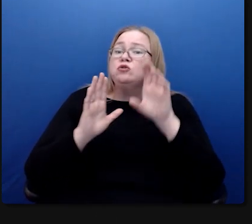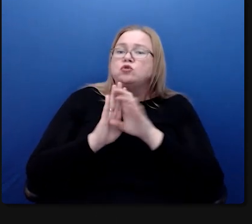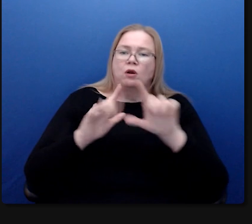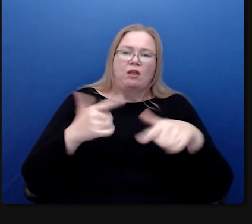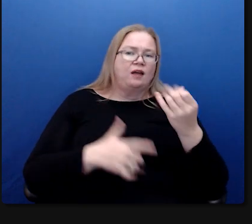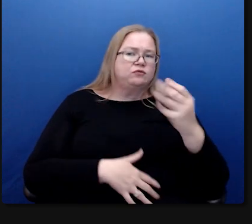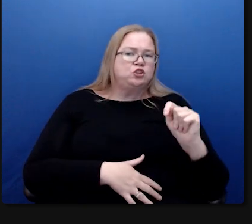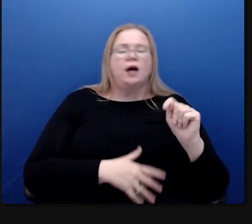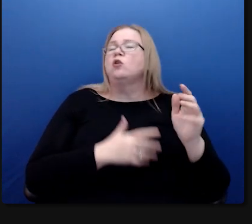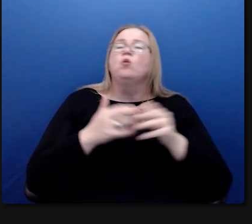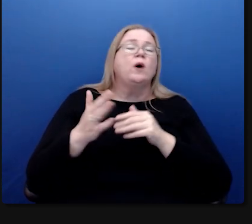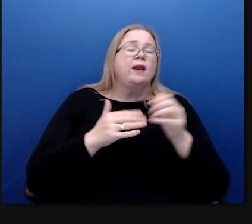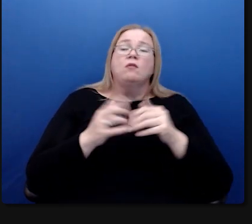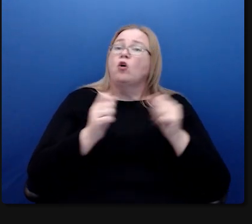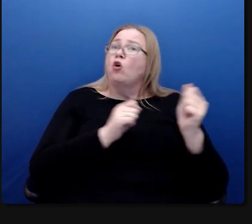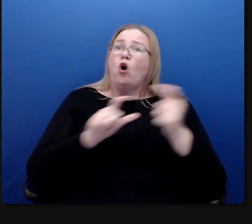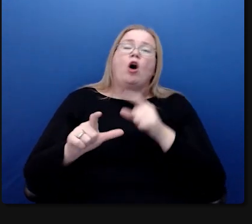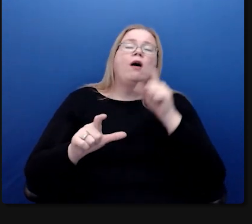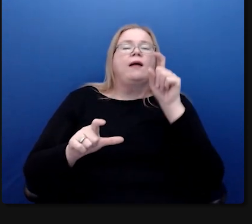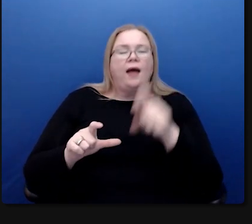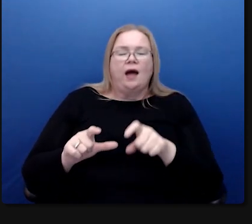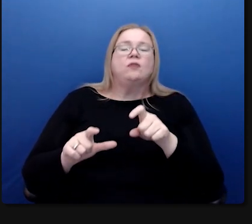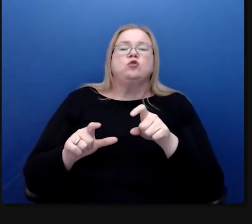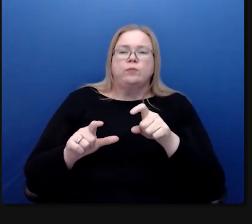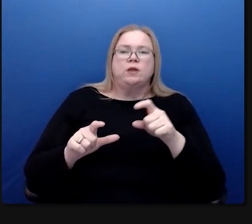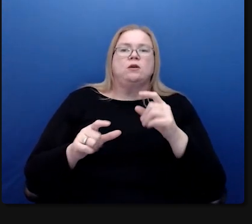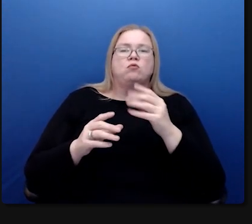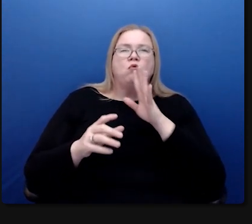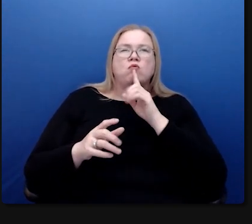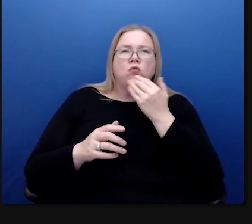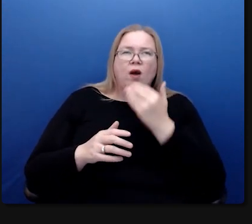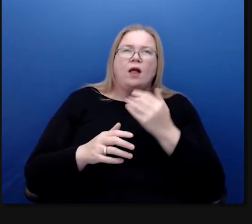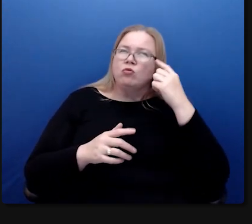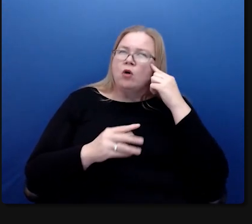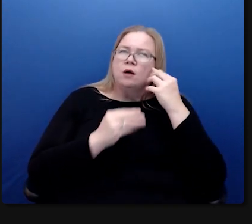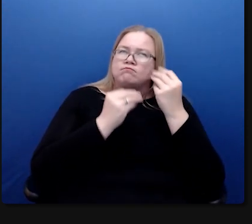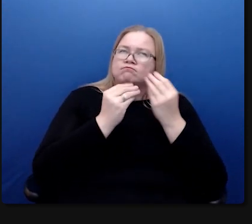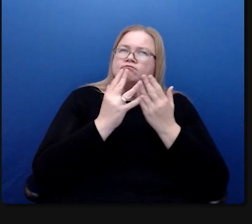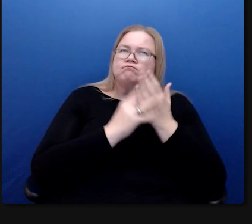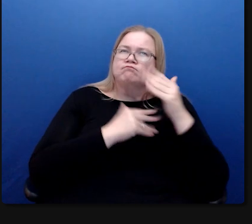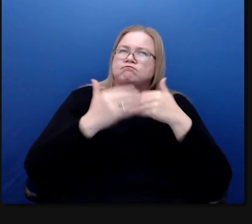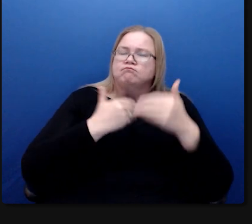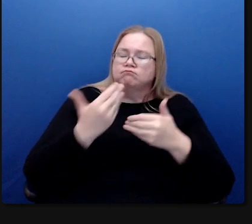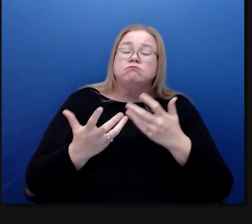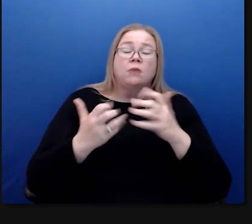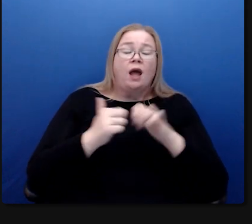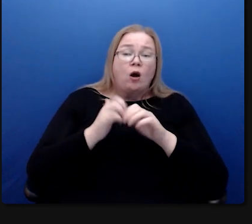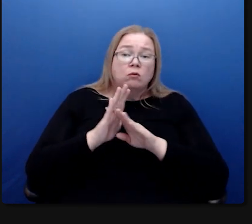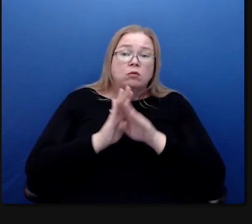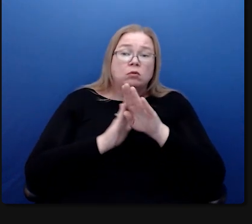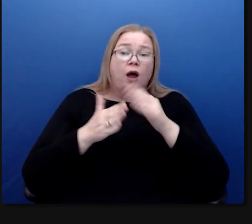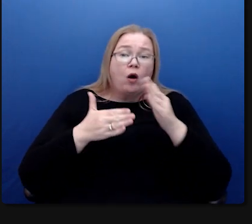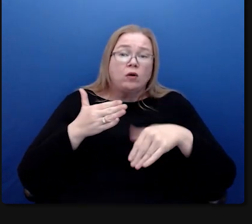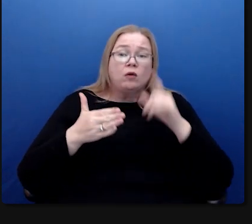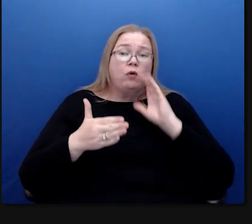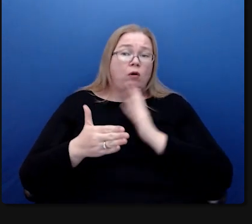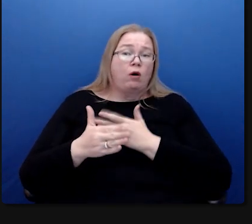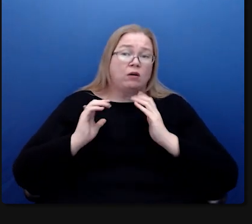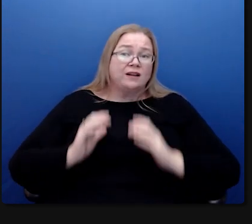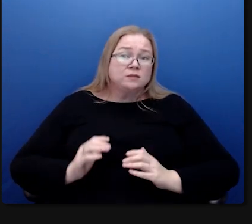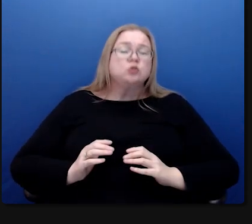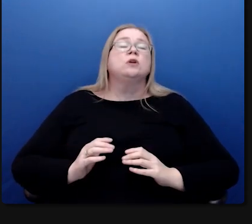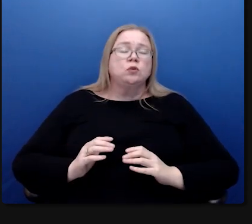the value of communities. We know that communities make gaming experiences and platforms awesome. It's what